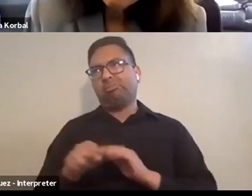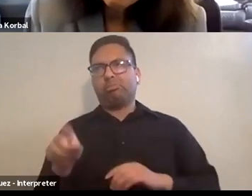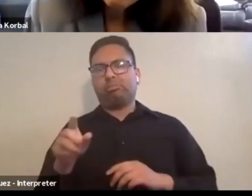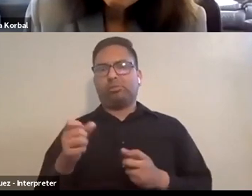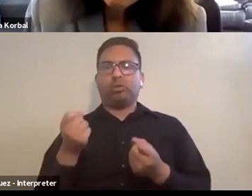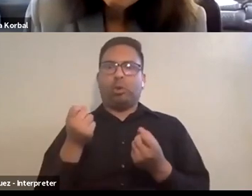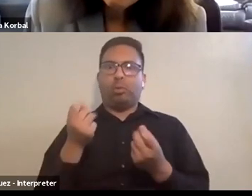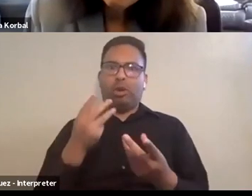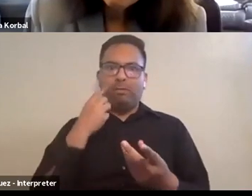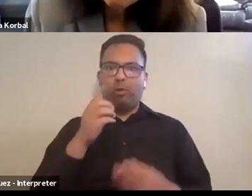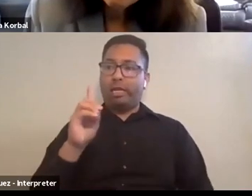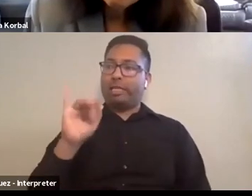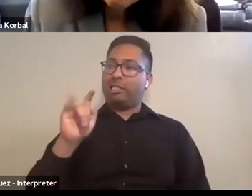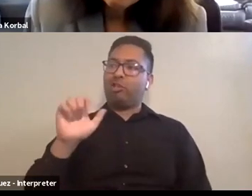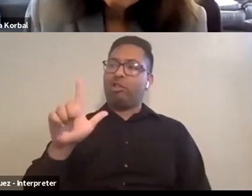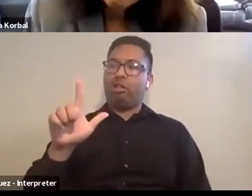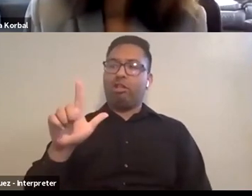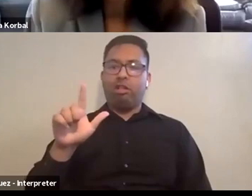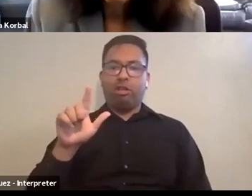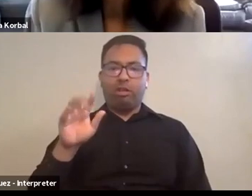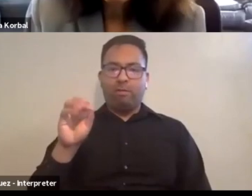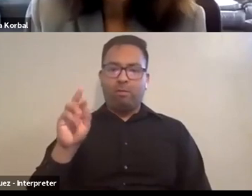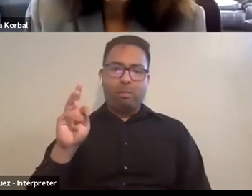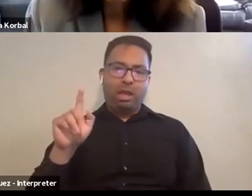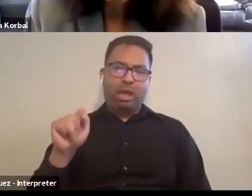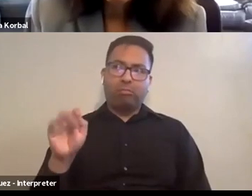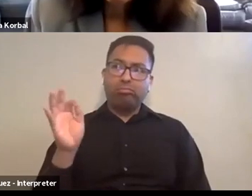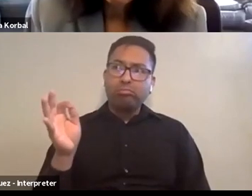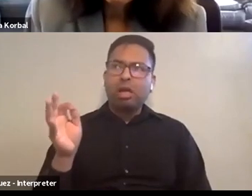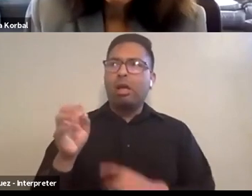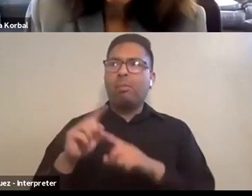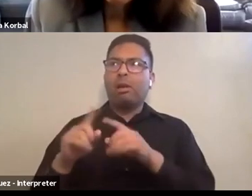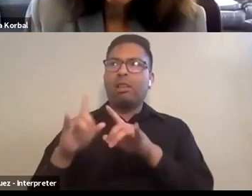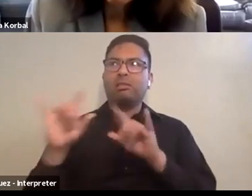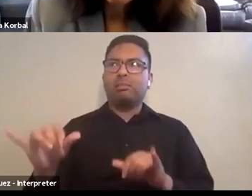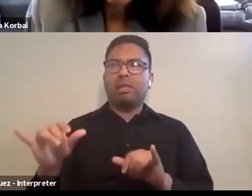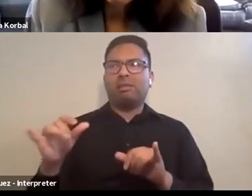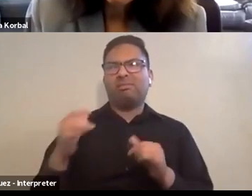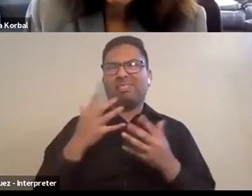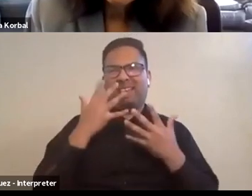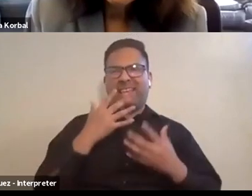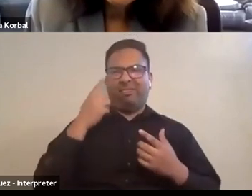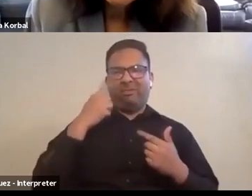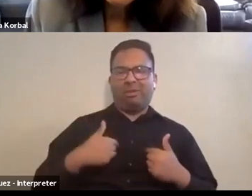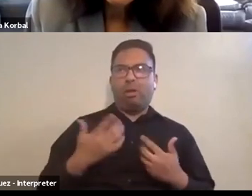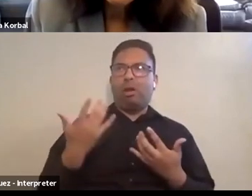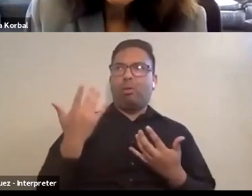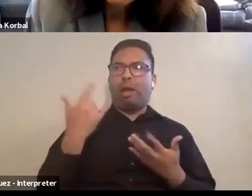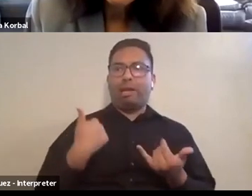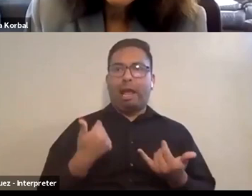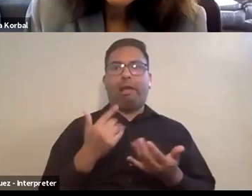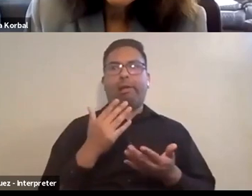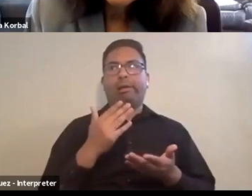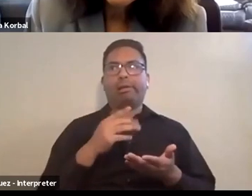for the digital format, but it's sad to me in a way that we're sort of getting away from some of